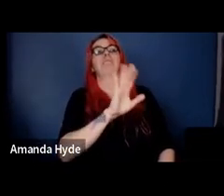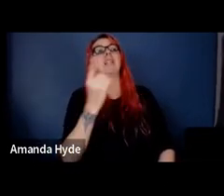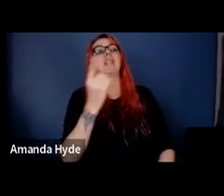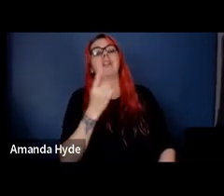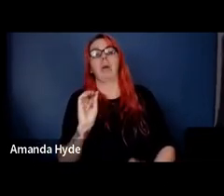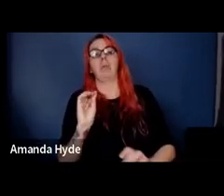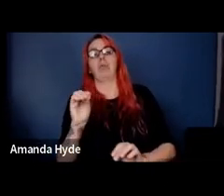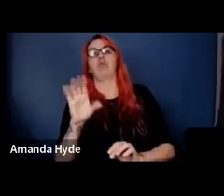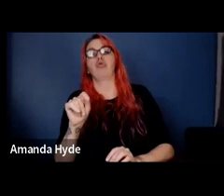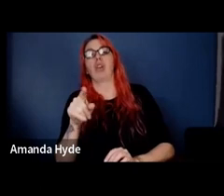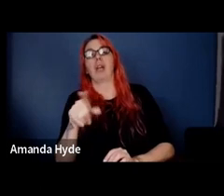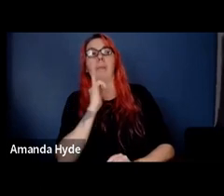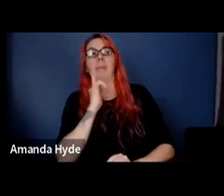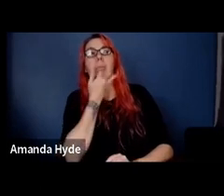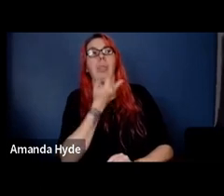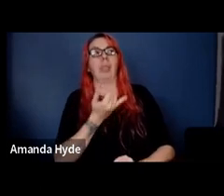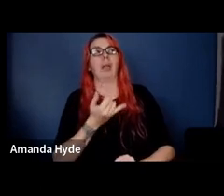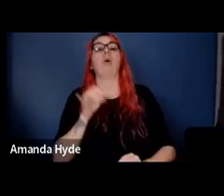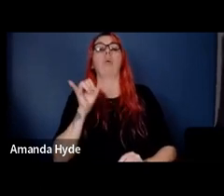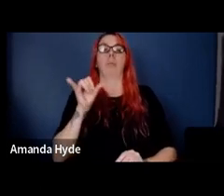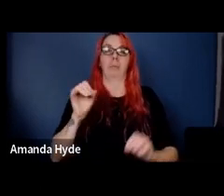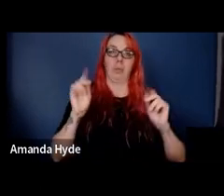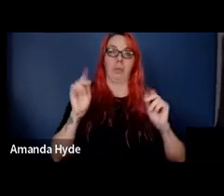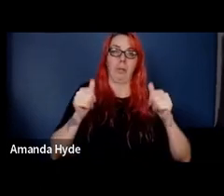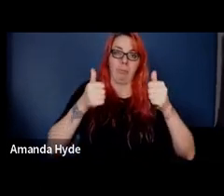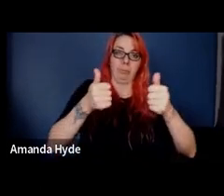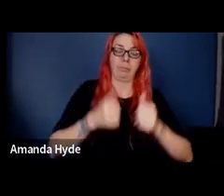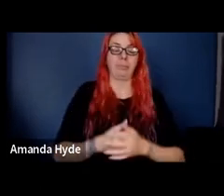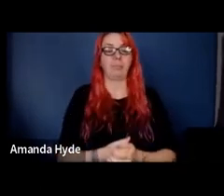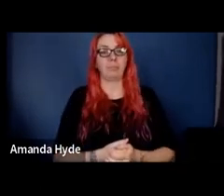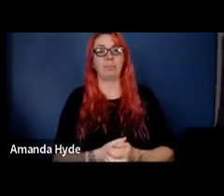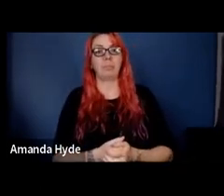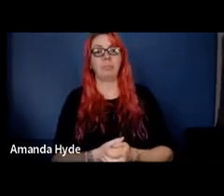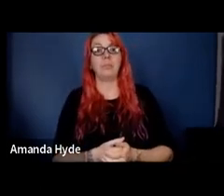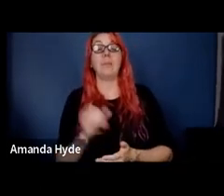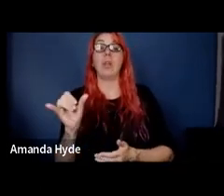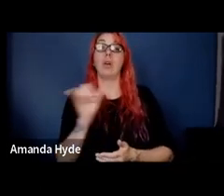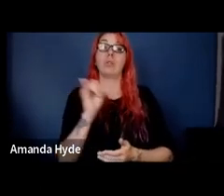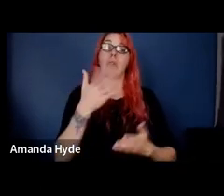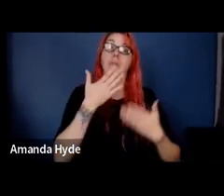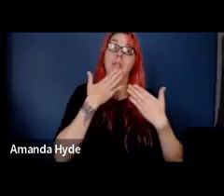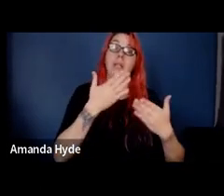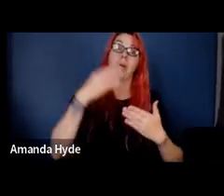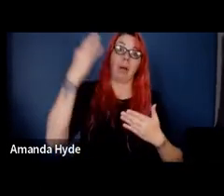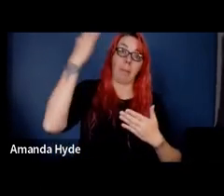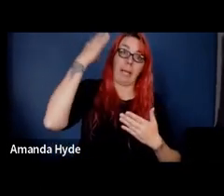no worries. Amanda, I did notice Amanda, by the way, also thanking